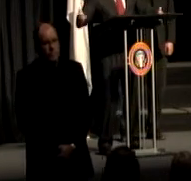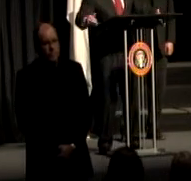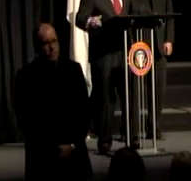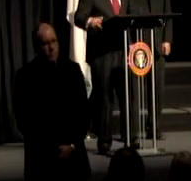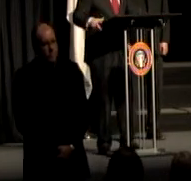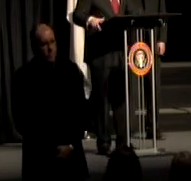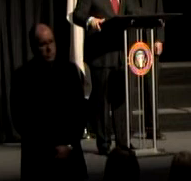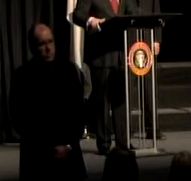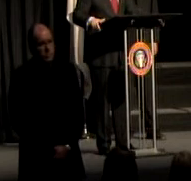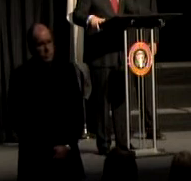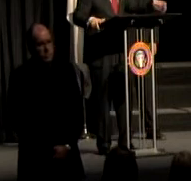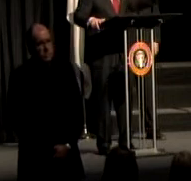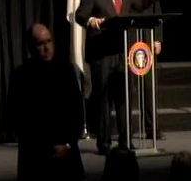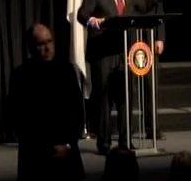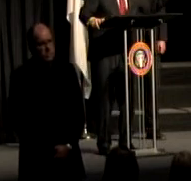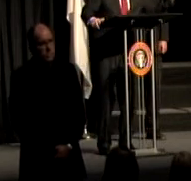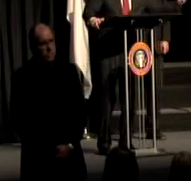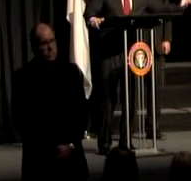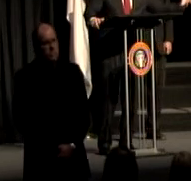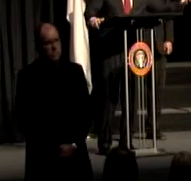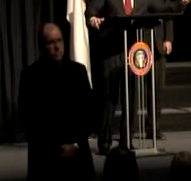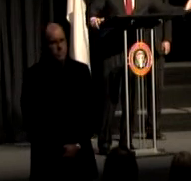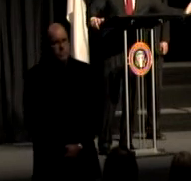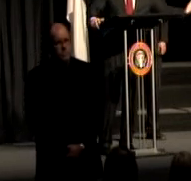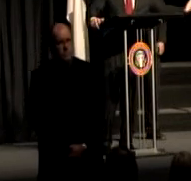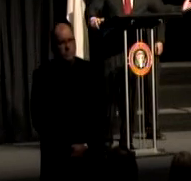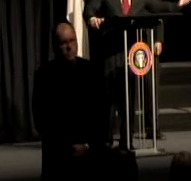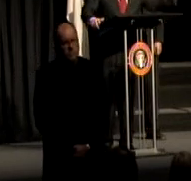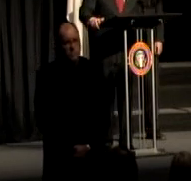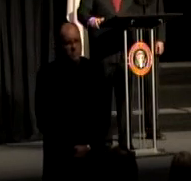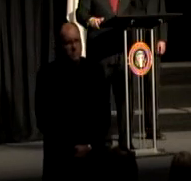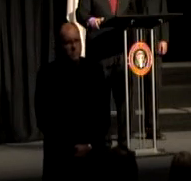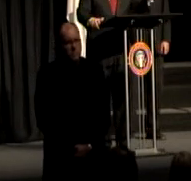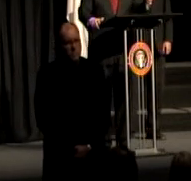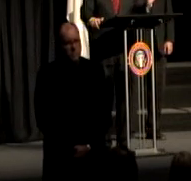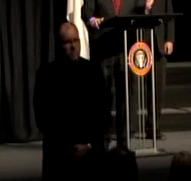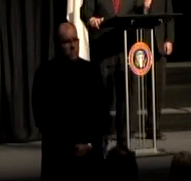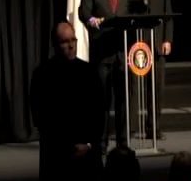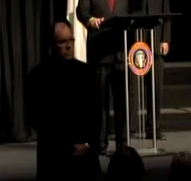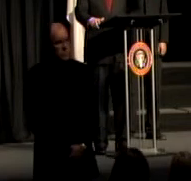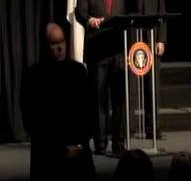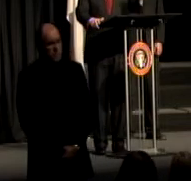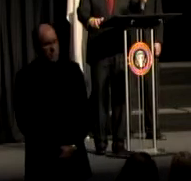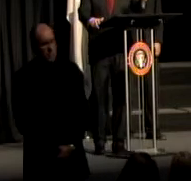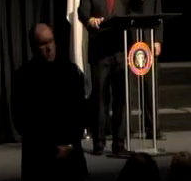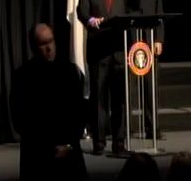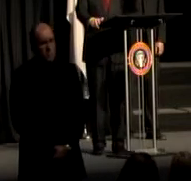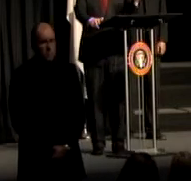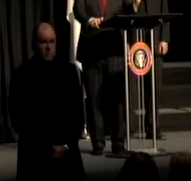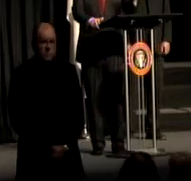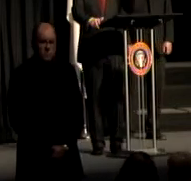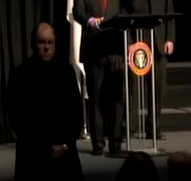ministries you may not agree with things that ministries do that you say why point to this is